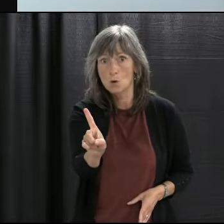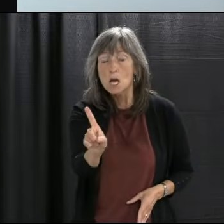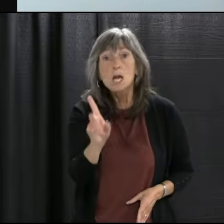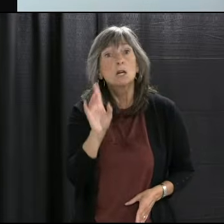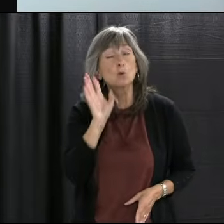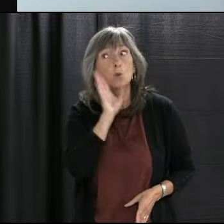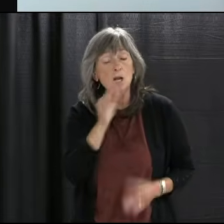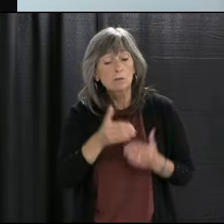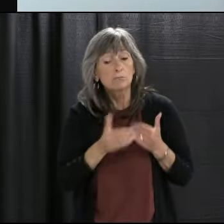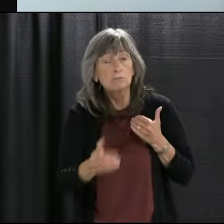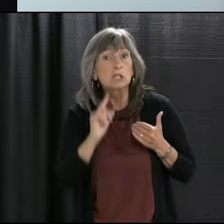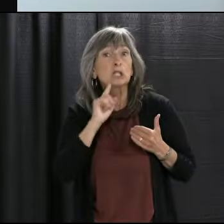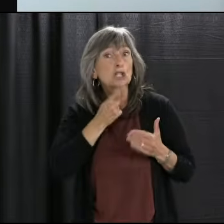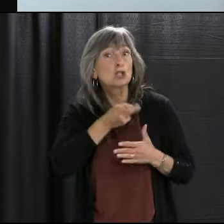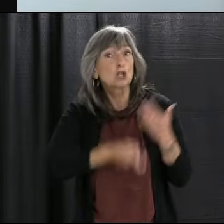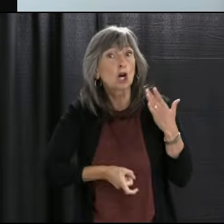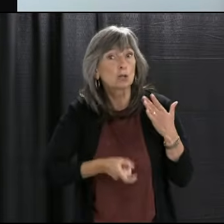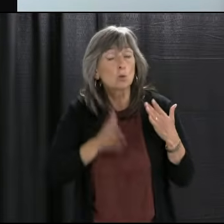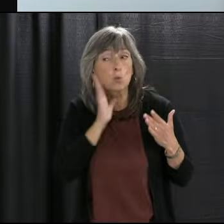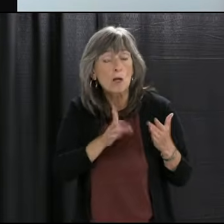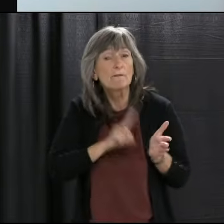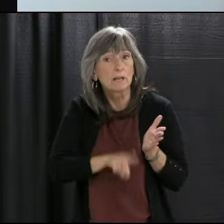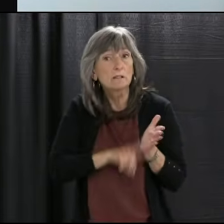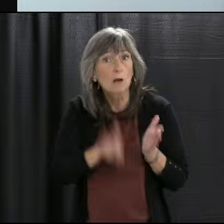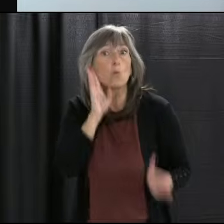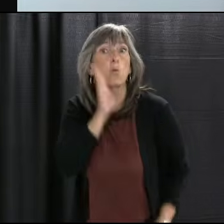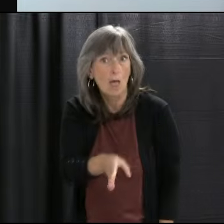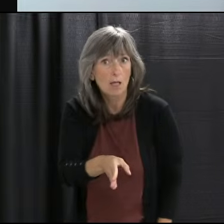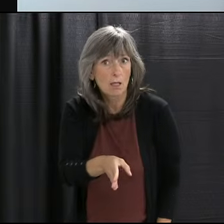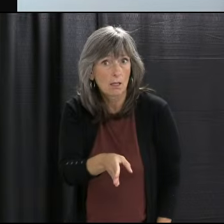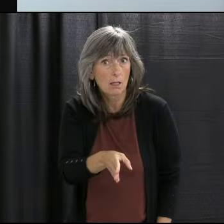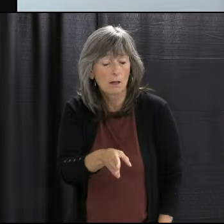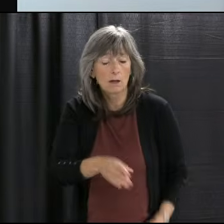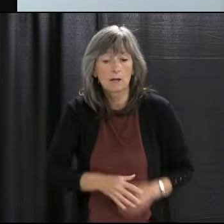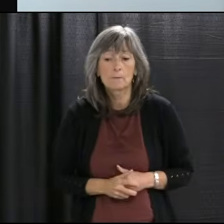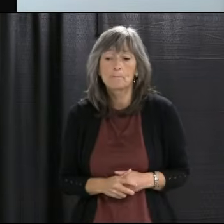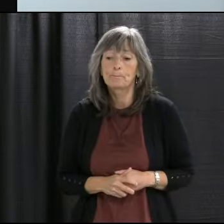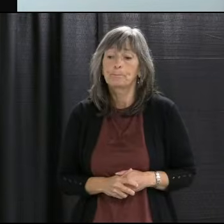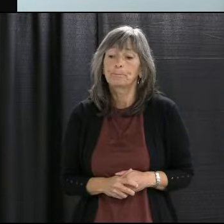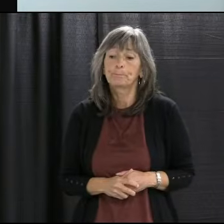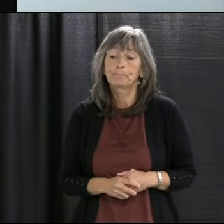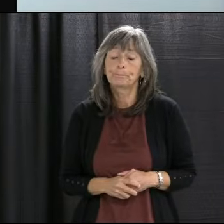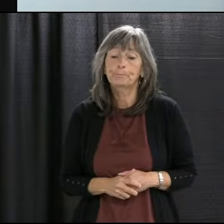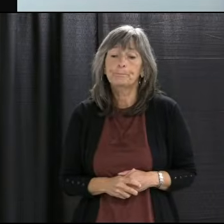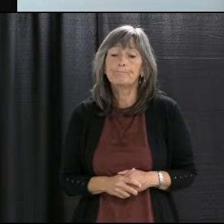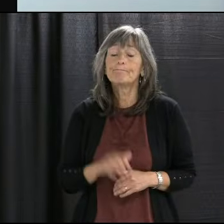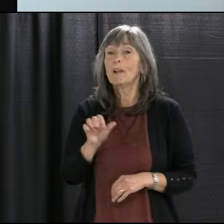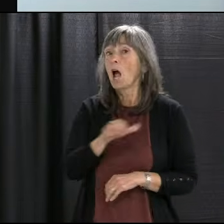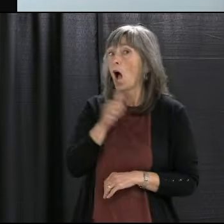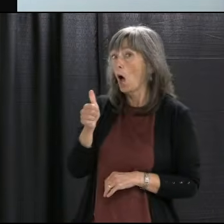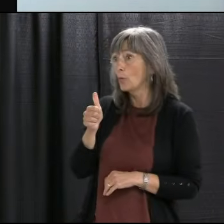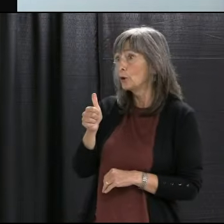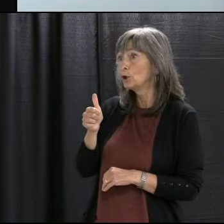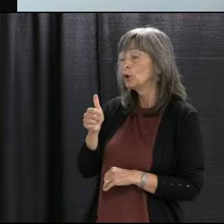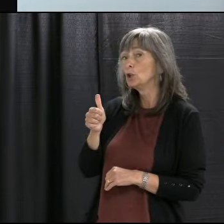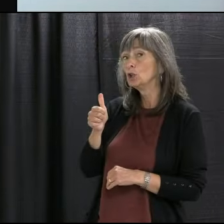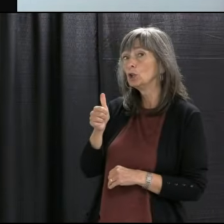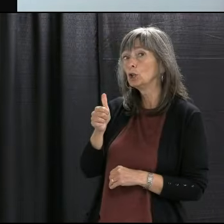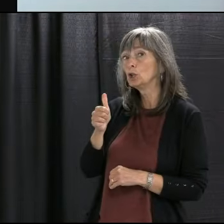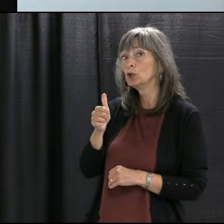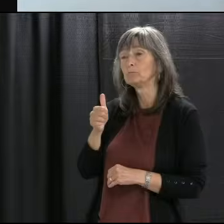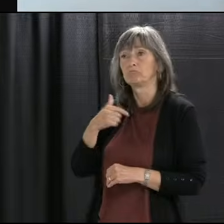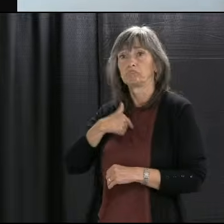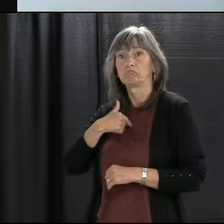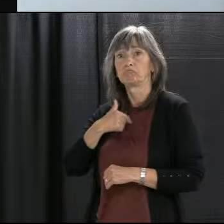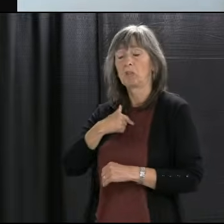investigating. In terms of other news, I have had also communication